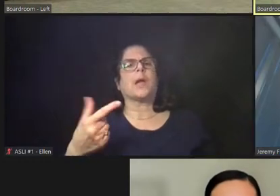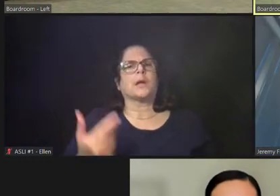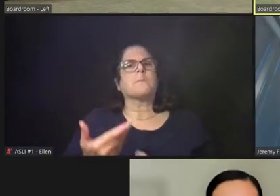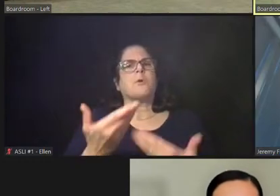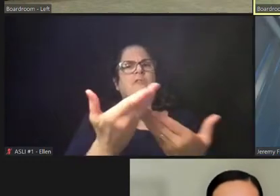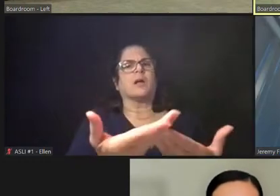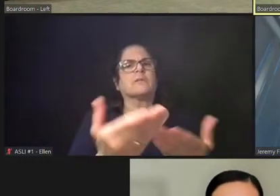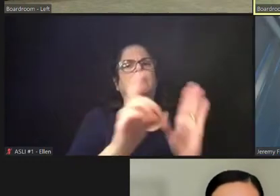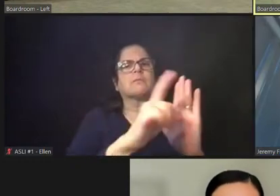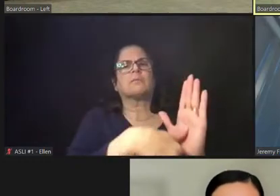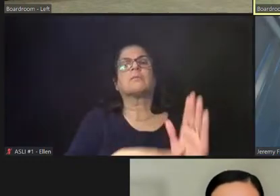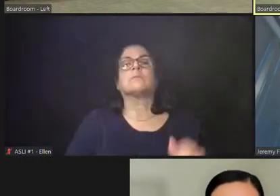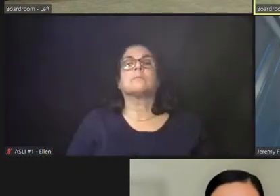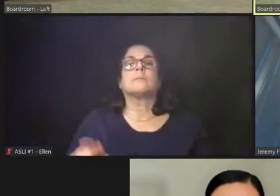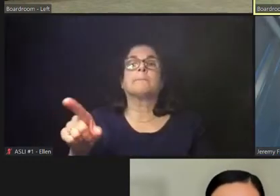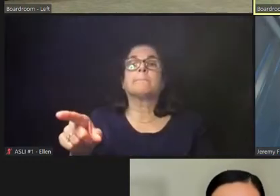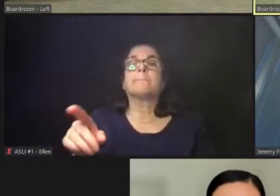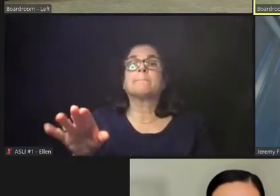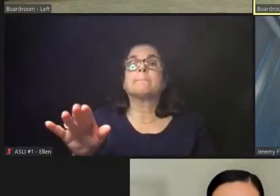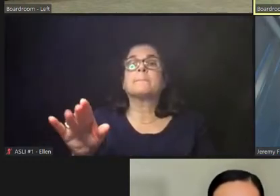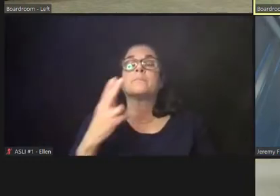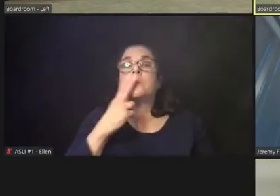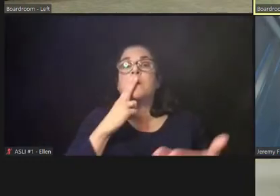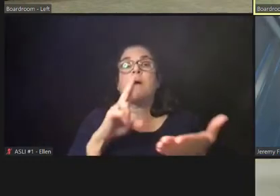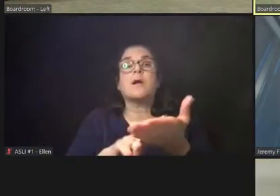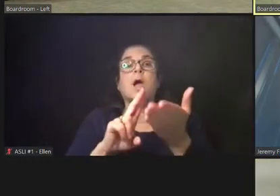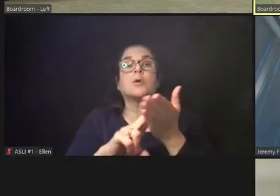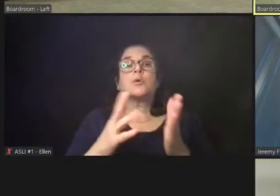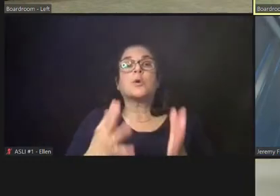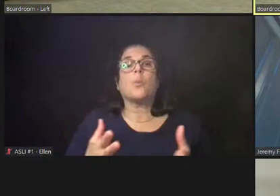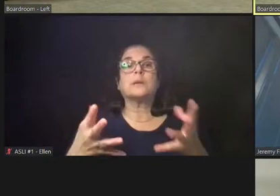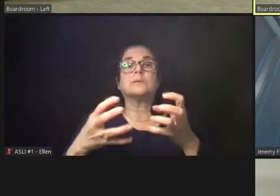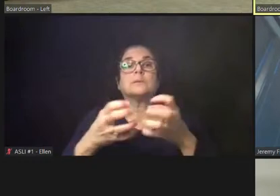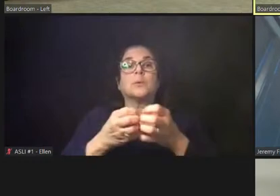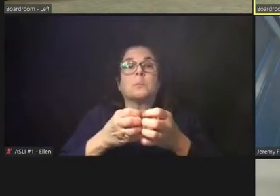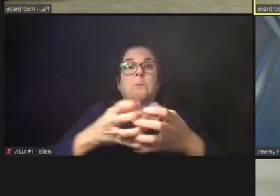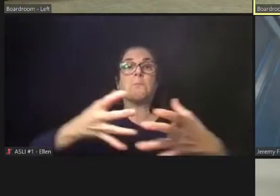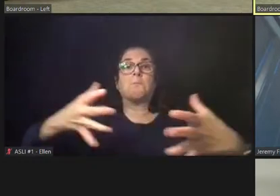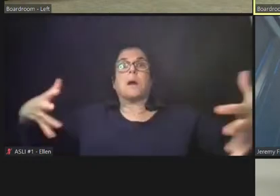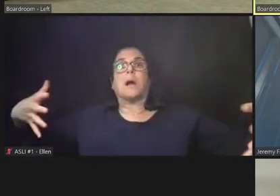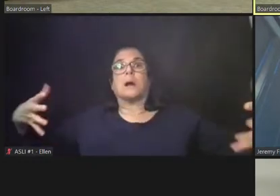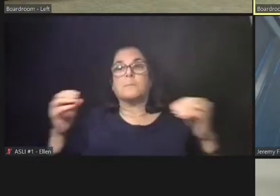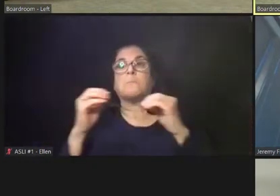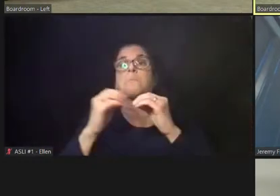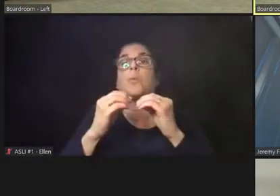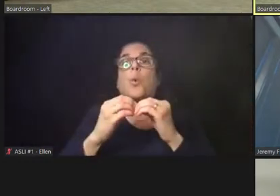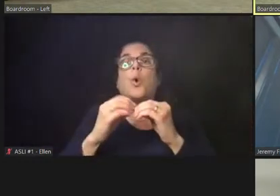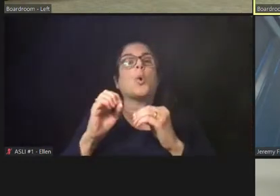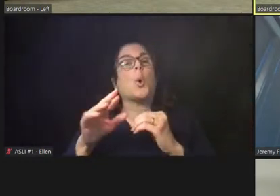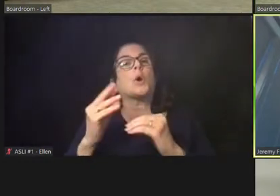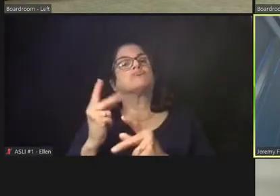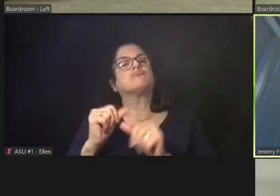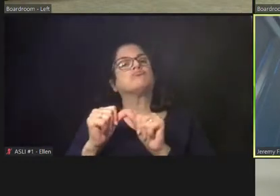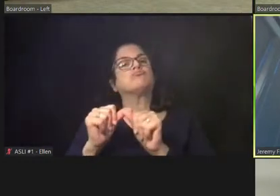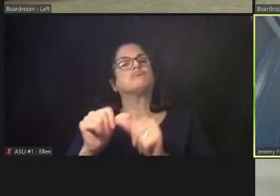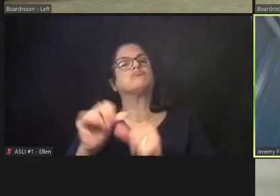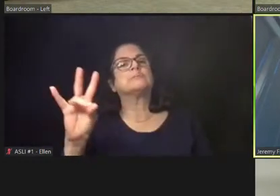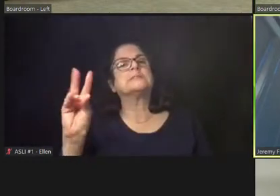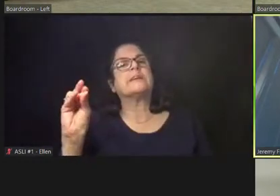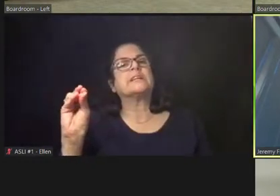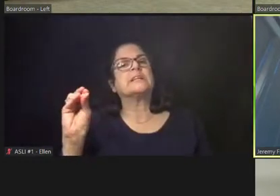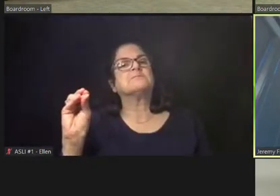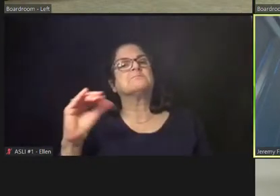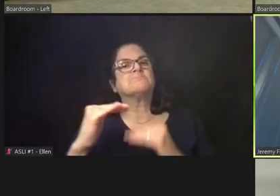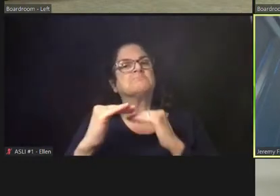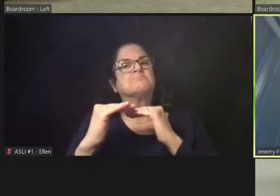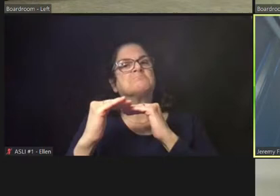And would the is the contractor looking at expanding or keeping the 70, just the 70? Yes, we